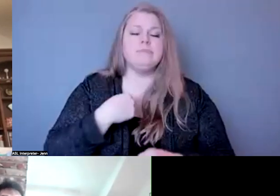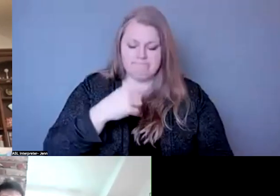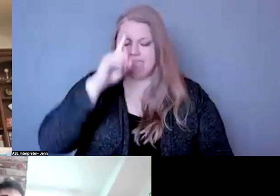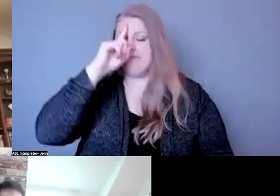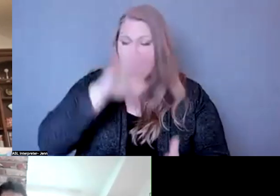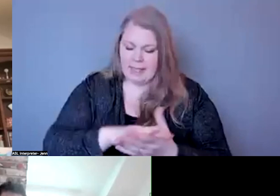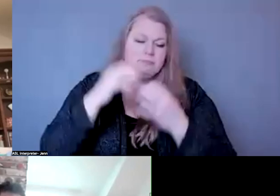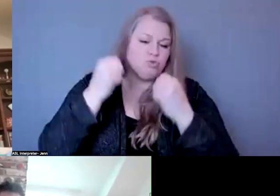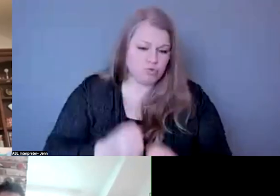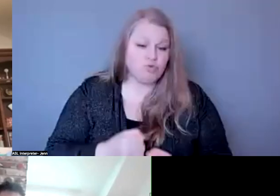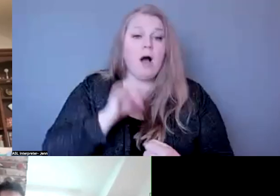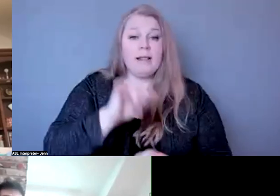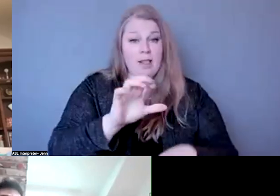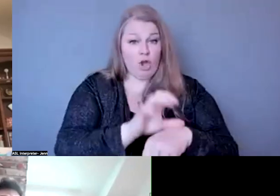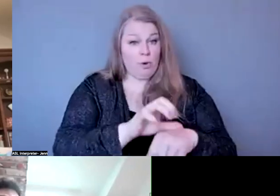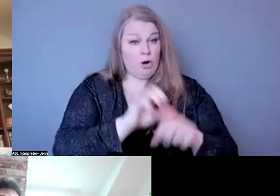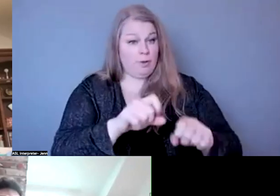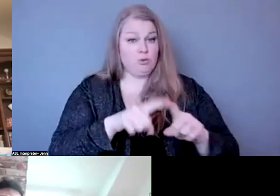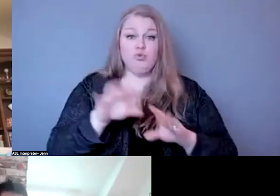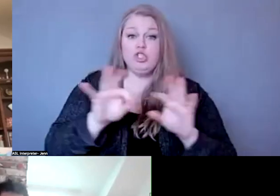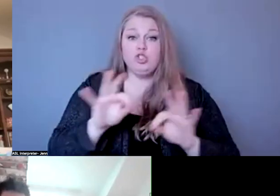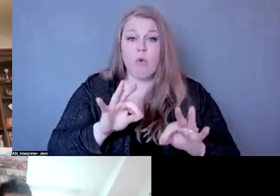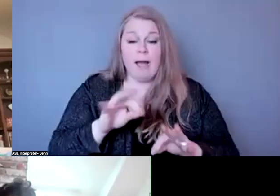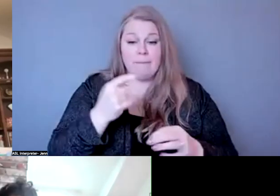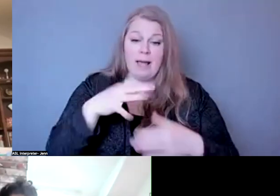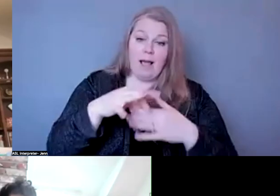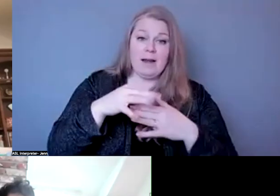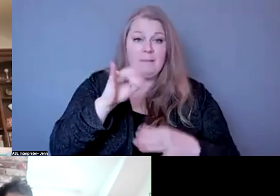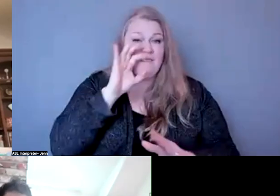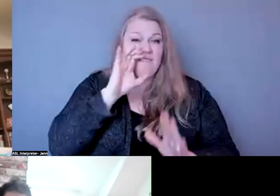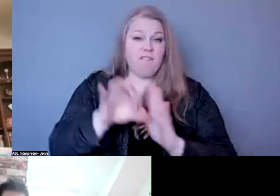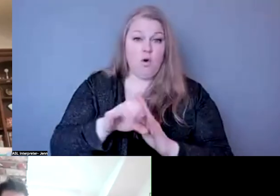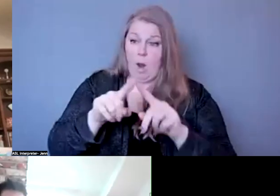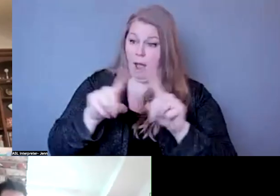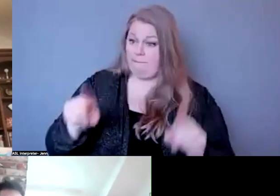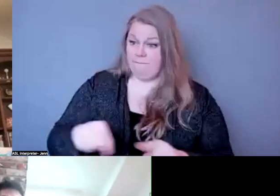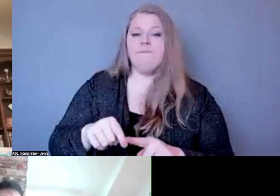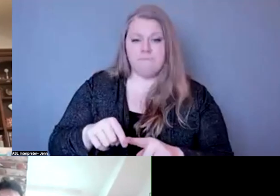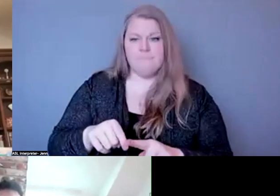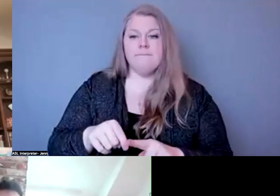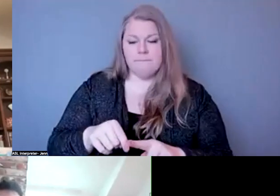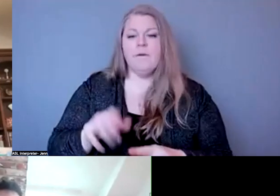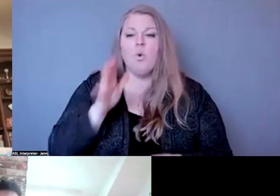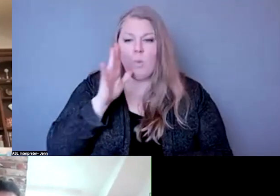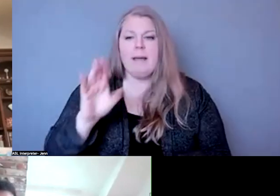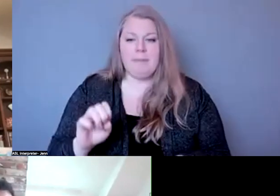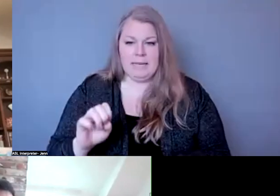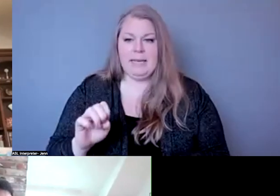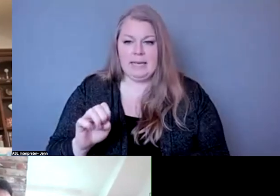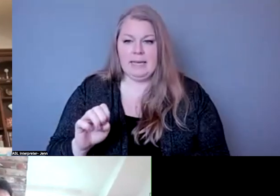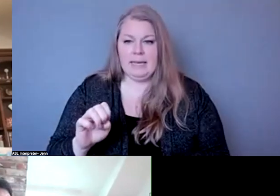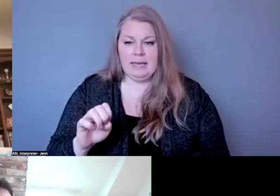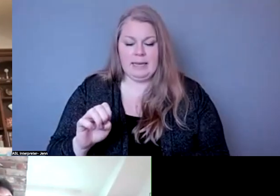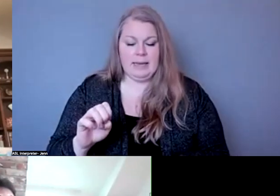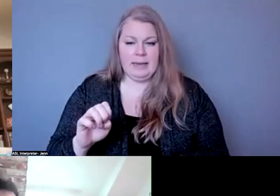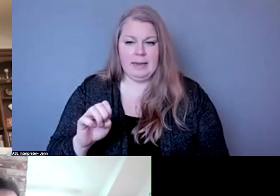the ability of a computer to describe the contents of a photograph is going to be in a far